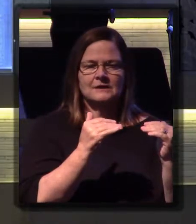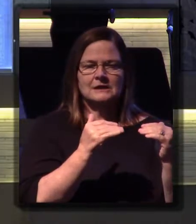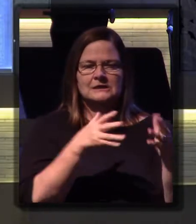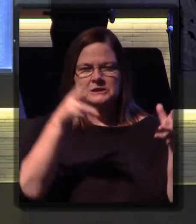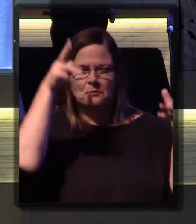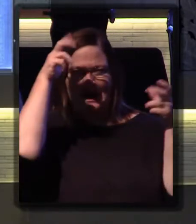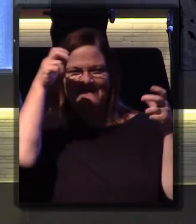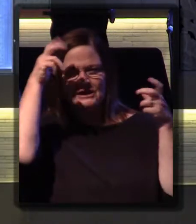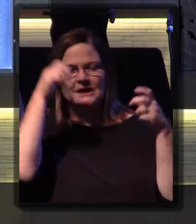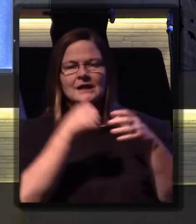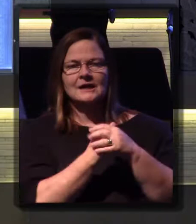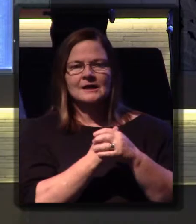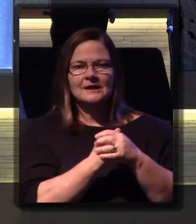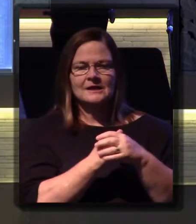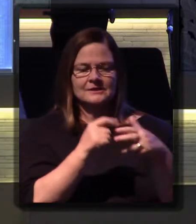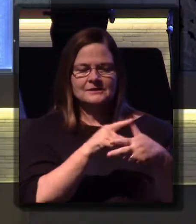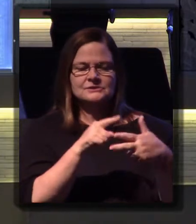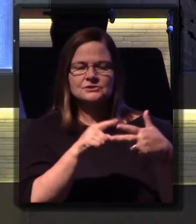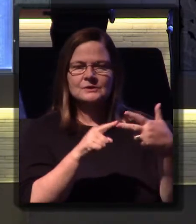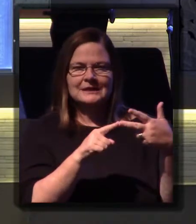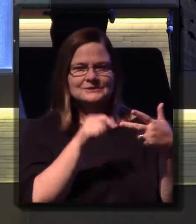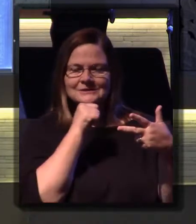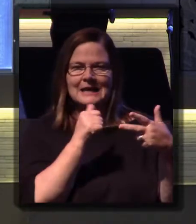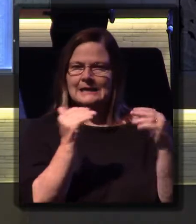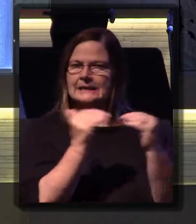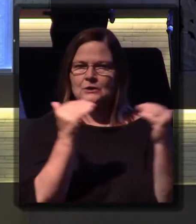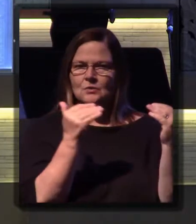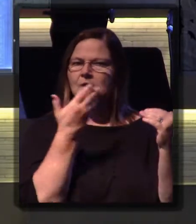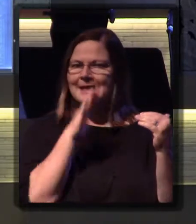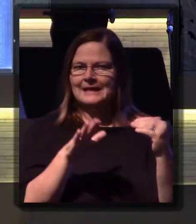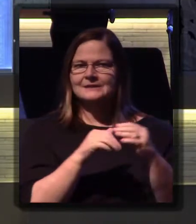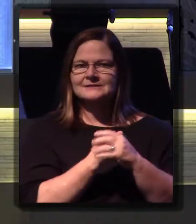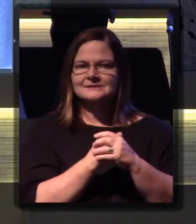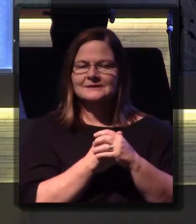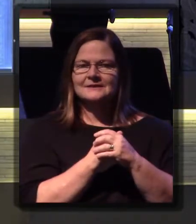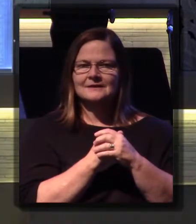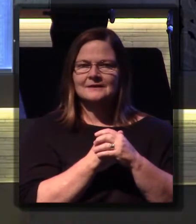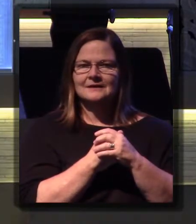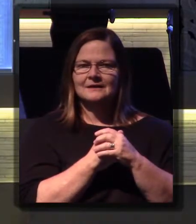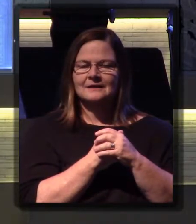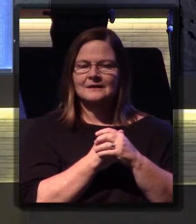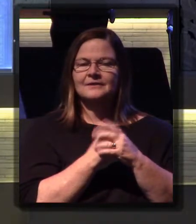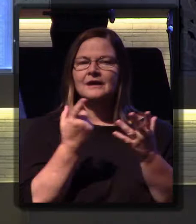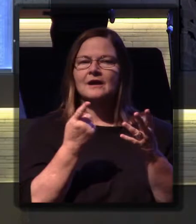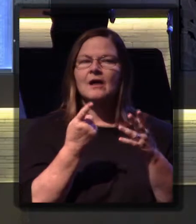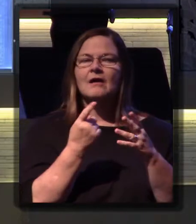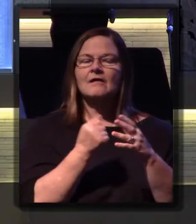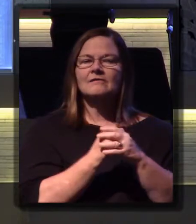There is a digression of depravity. These three lines are not all of